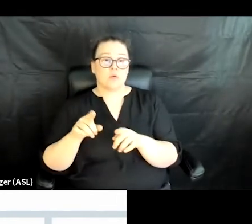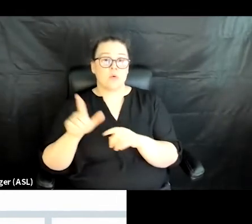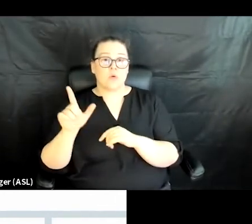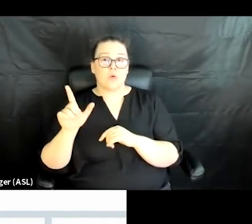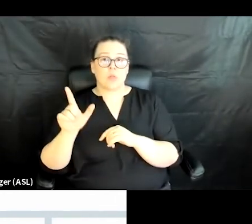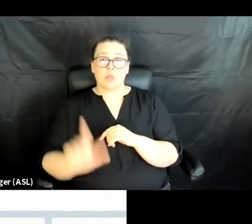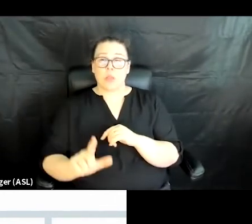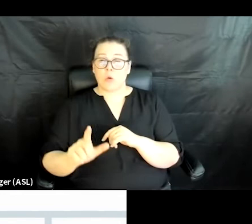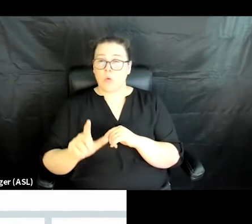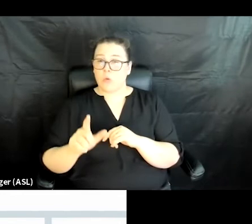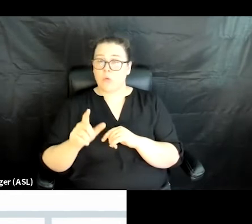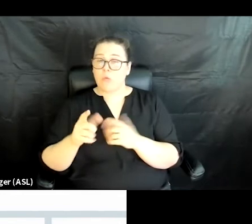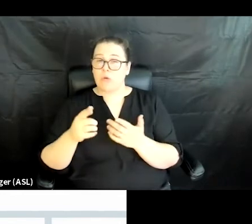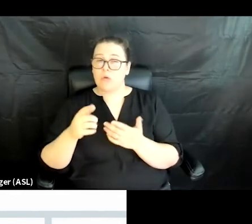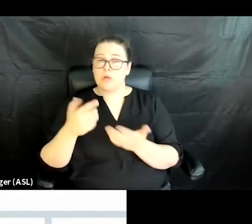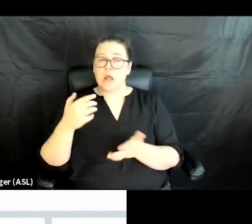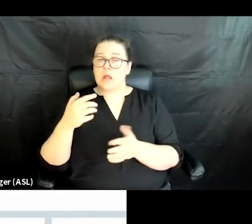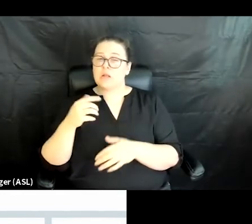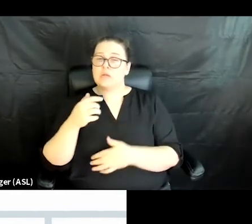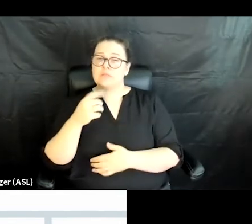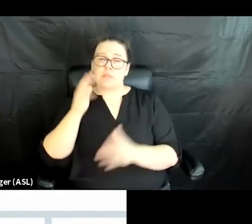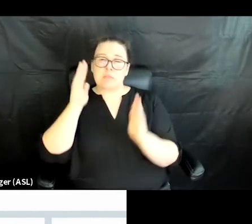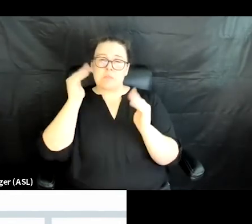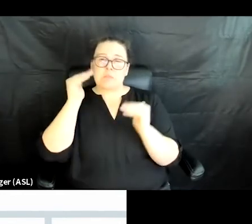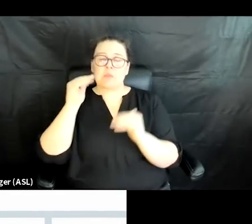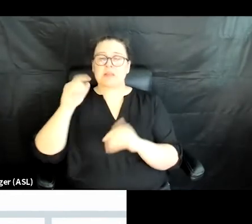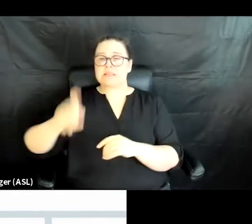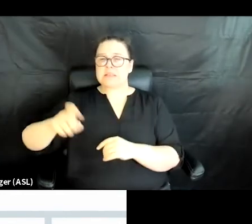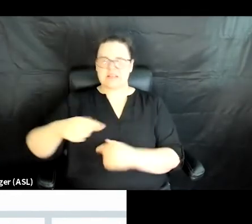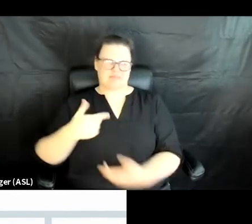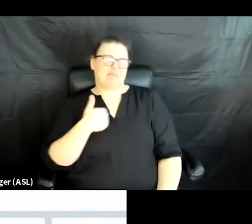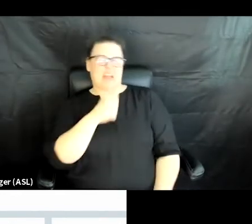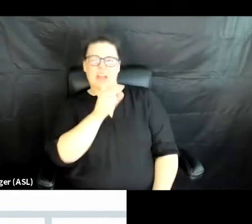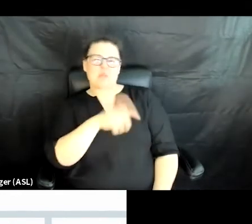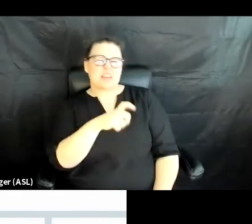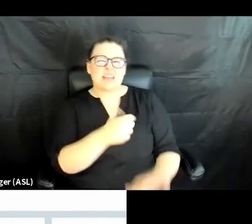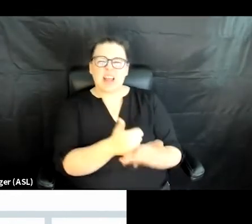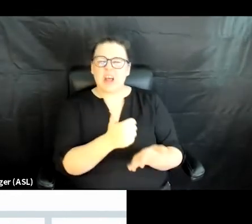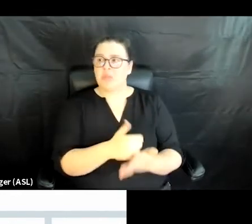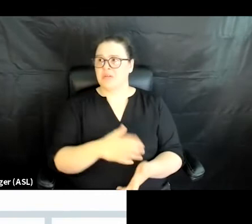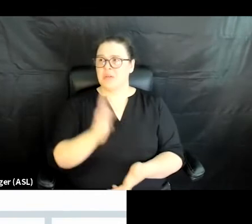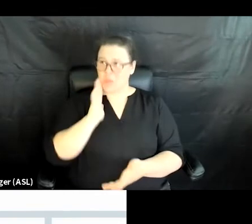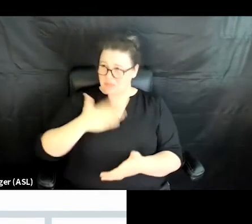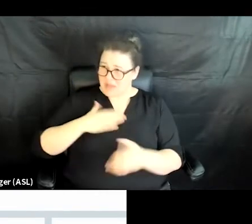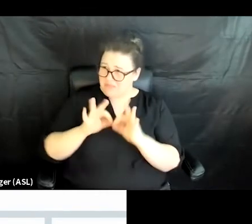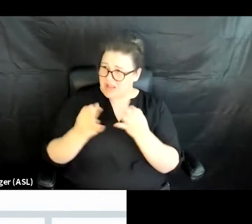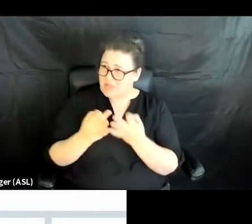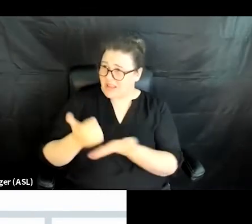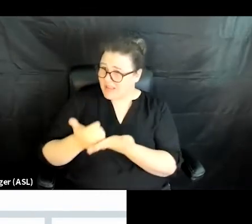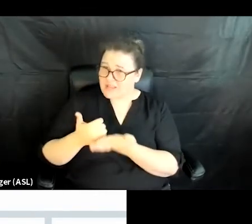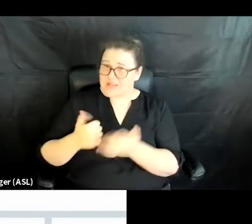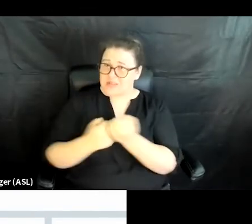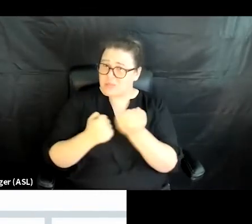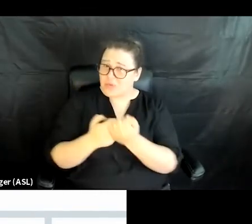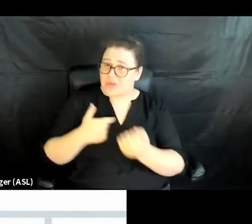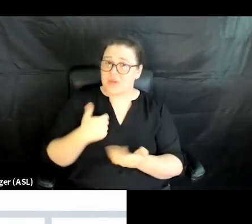need. Do I really need the help? Do I not need the help? And if I do need it, is my family going to be supportive of me and things like that? Also